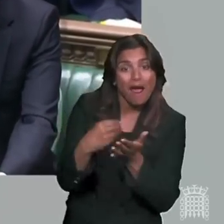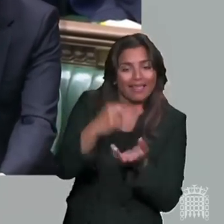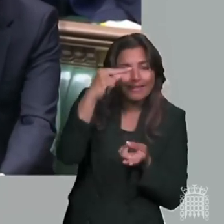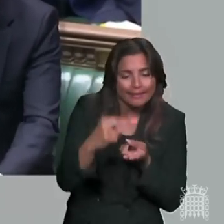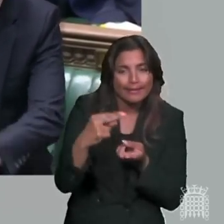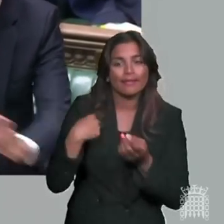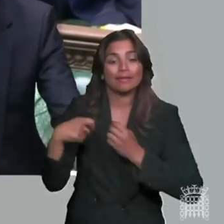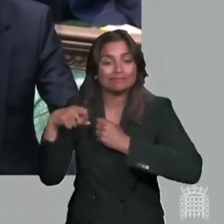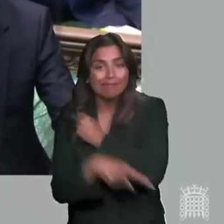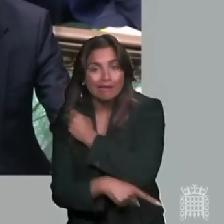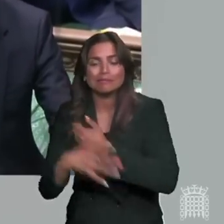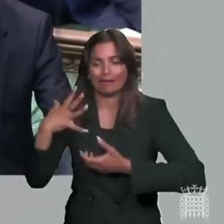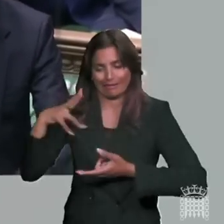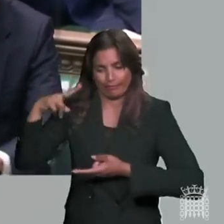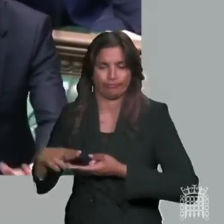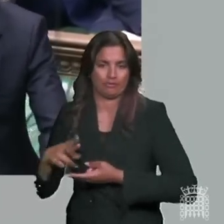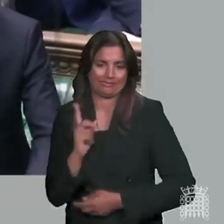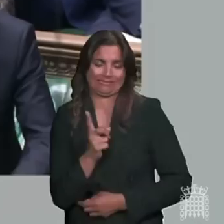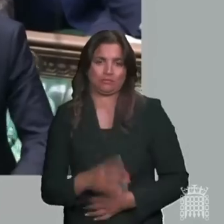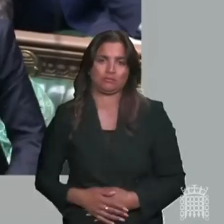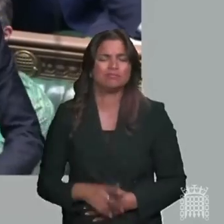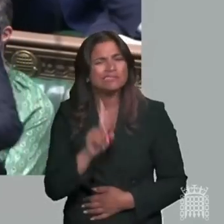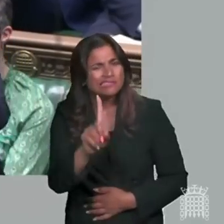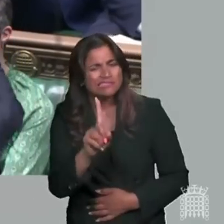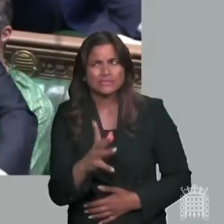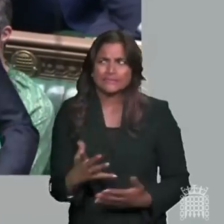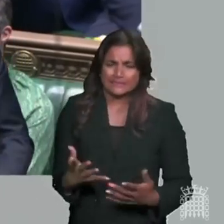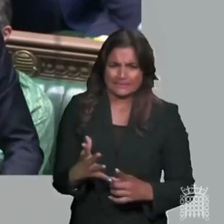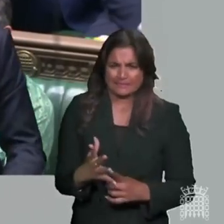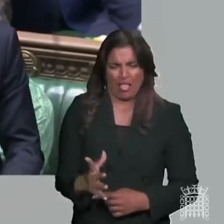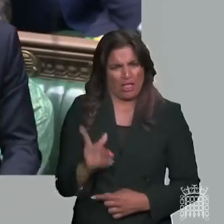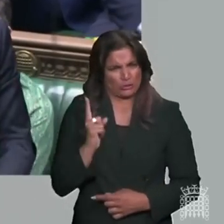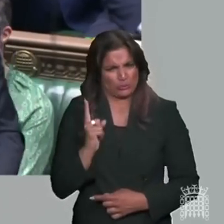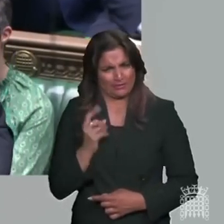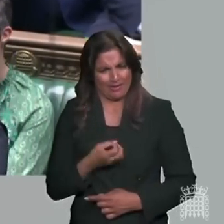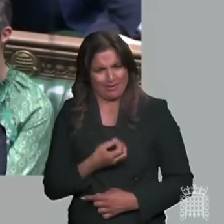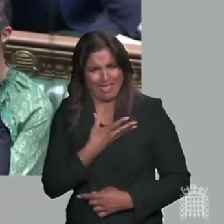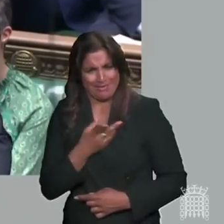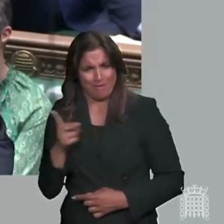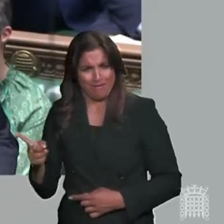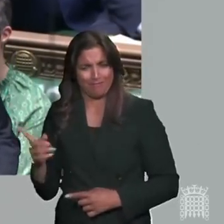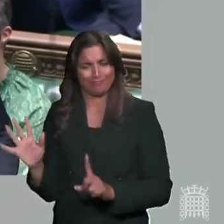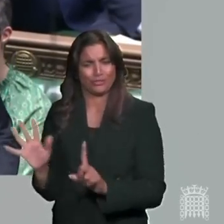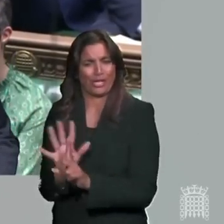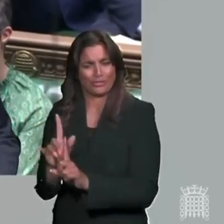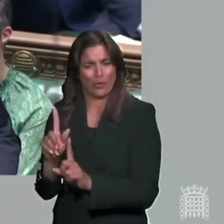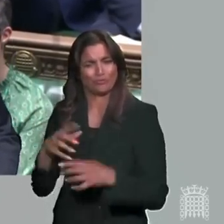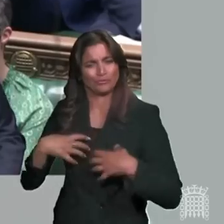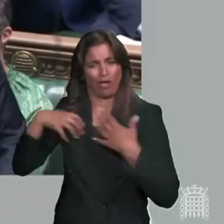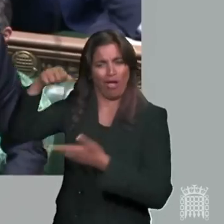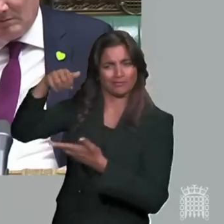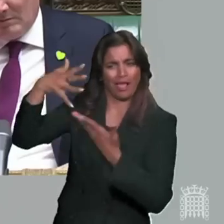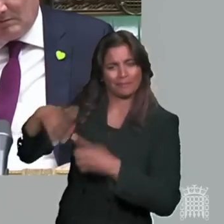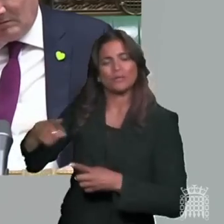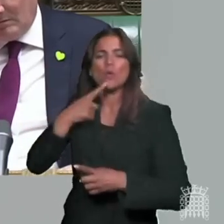mortgage rates down. But last week, what did we see? Labour confusion with the Shadow Chancellor attempting to water down their plans to borrow